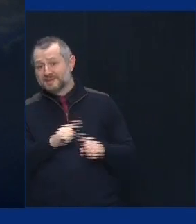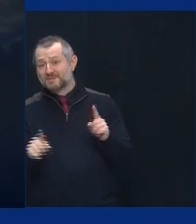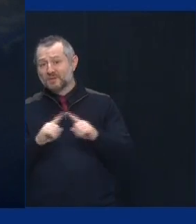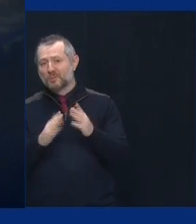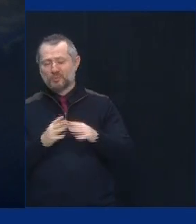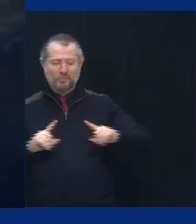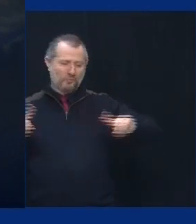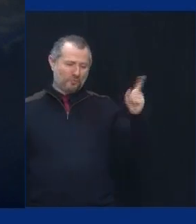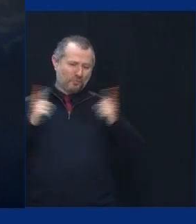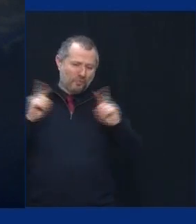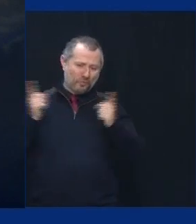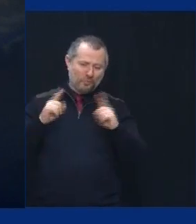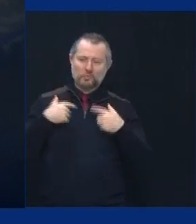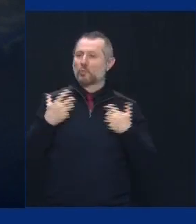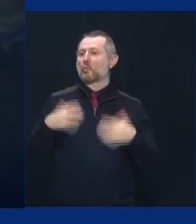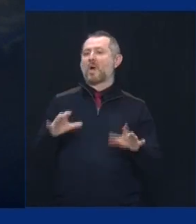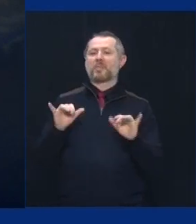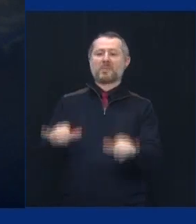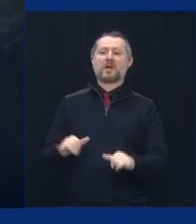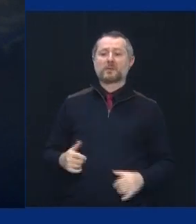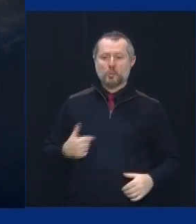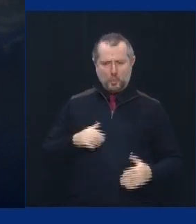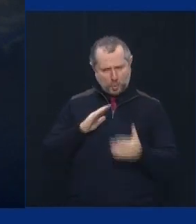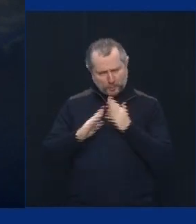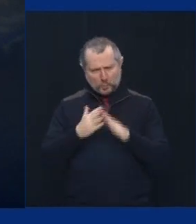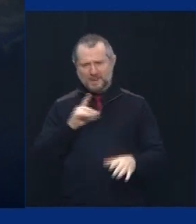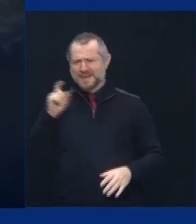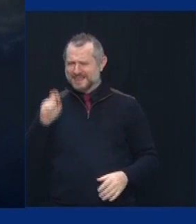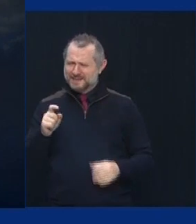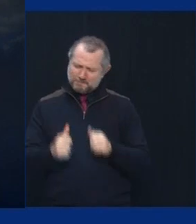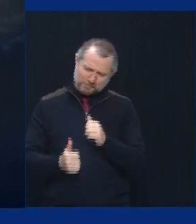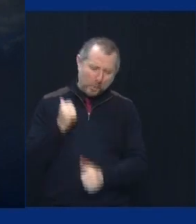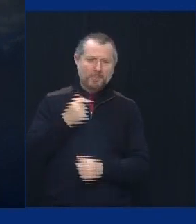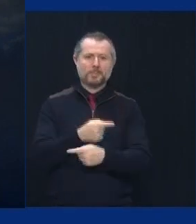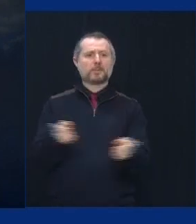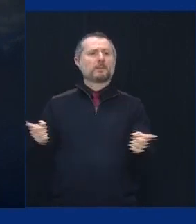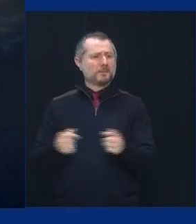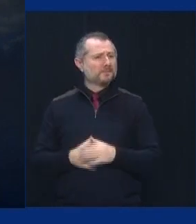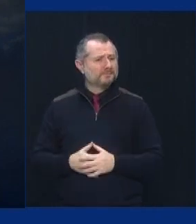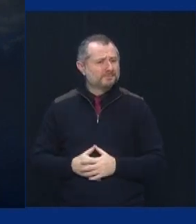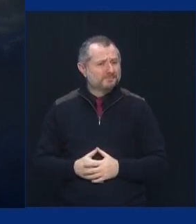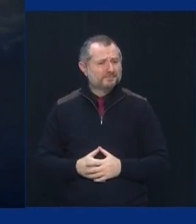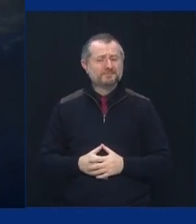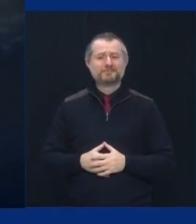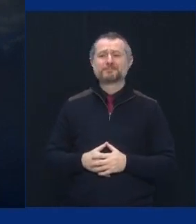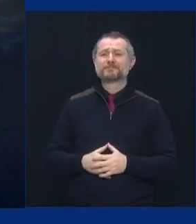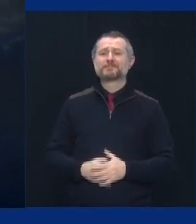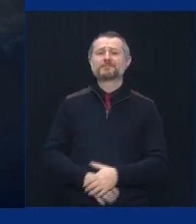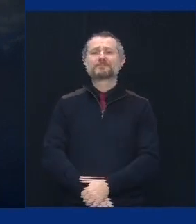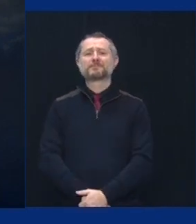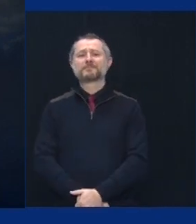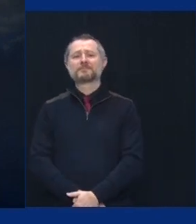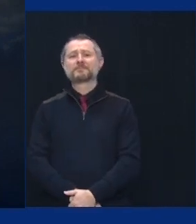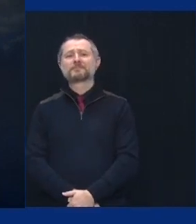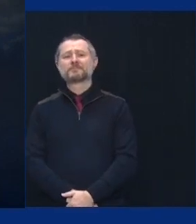the communities that actually need the vaccine most will get it least. That would be